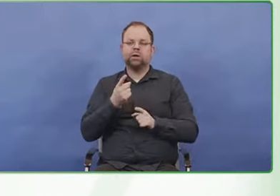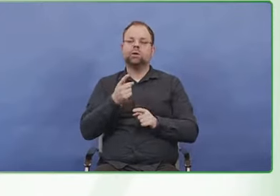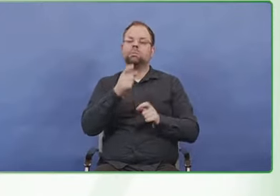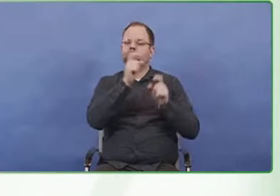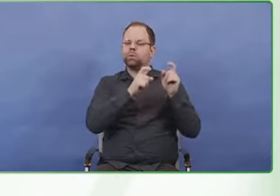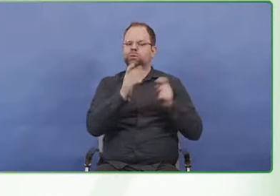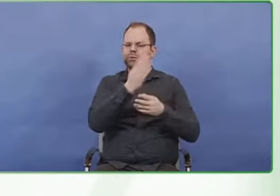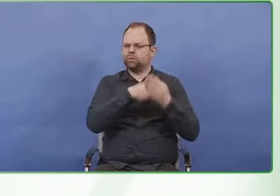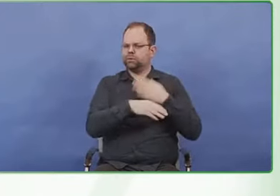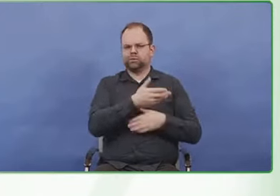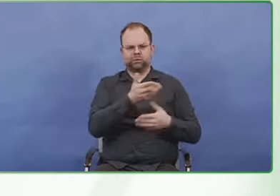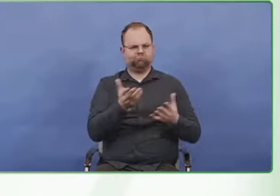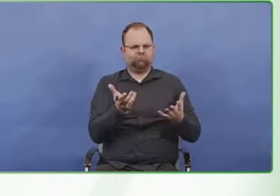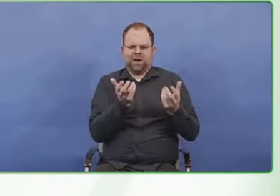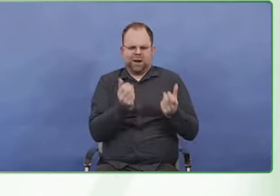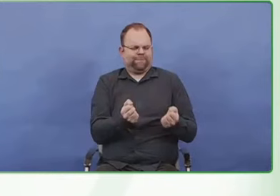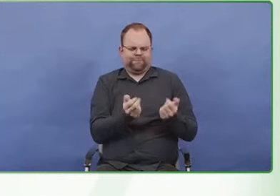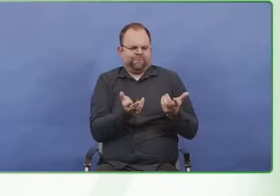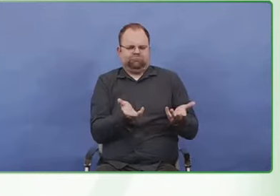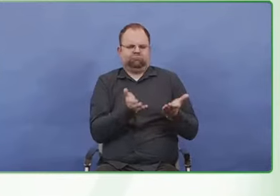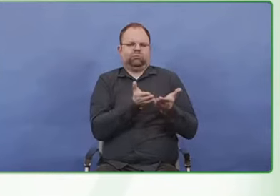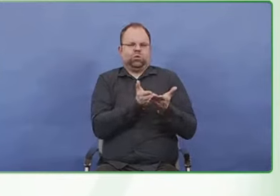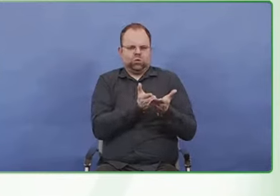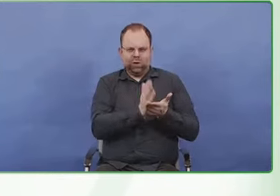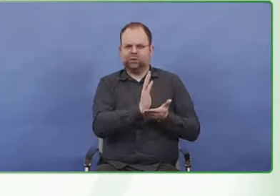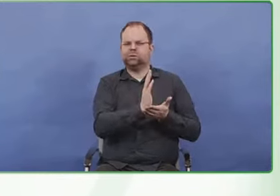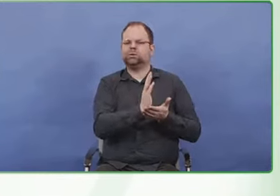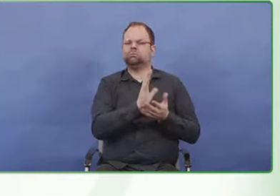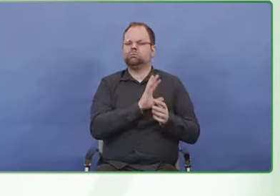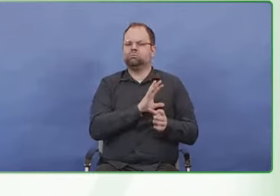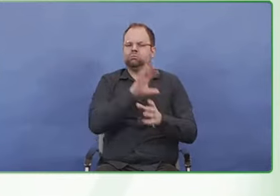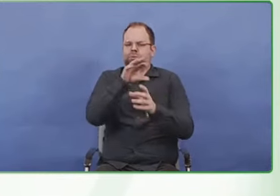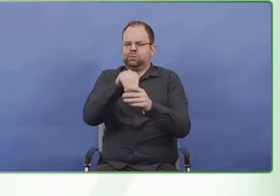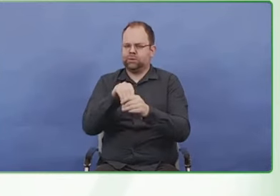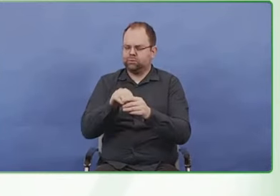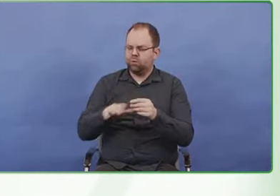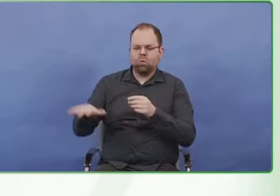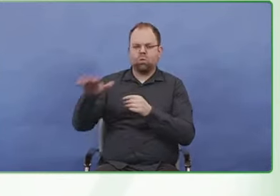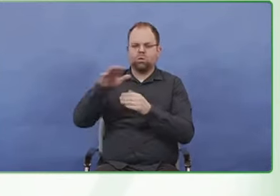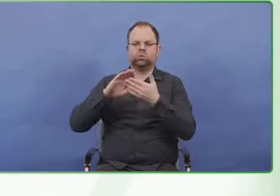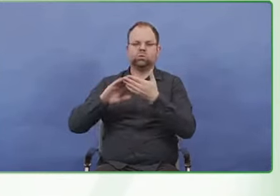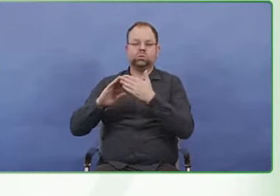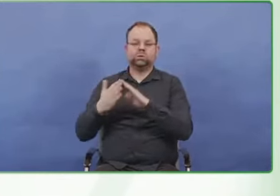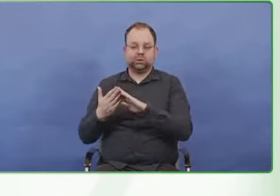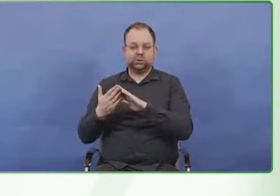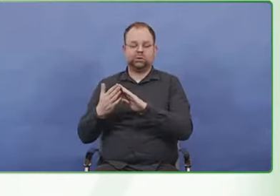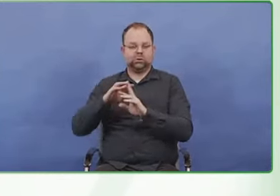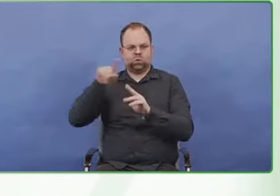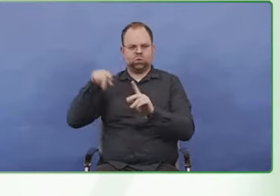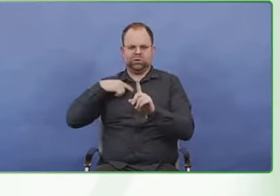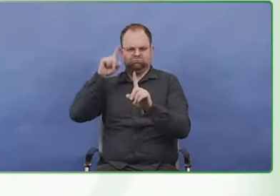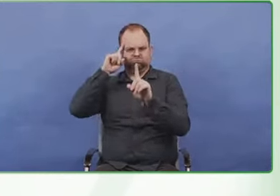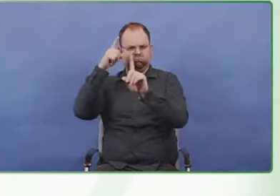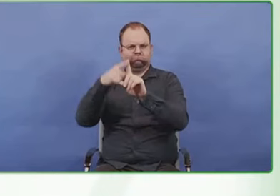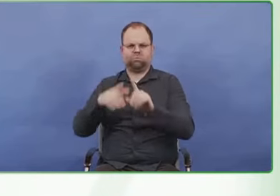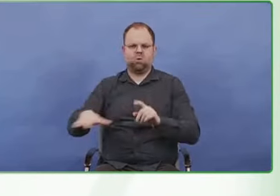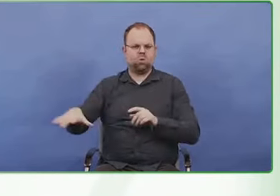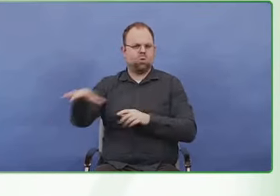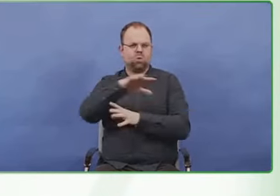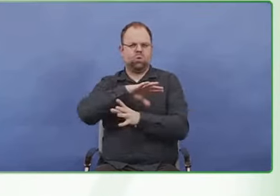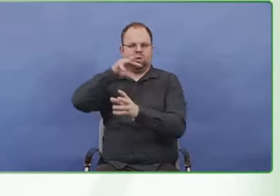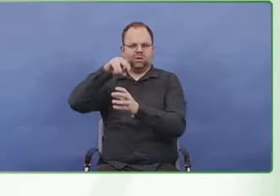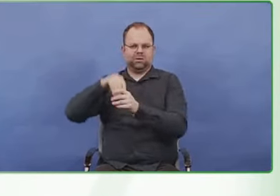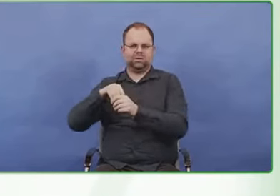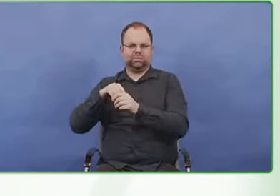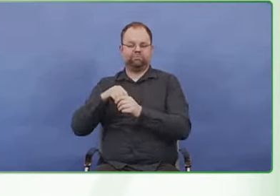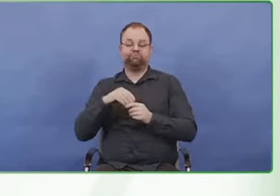frame, and if a violation is not fixed within the given time frame, some sort of a criminal procedure